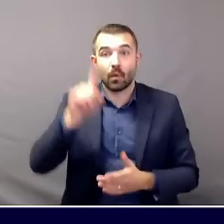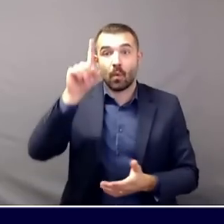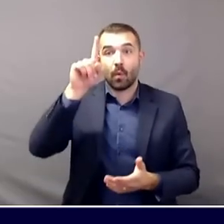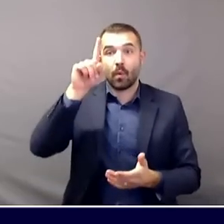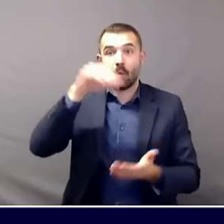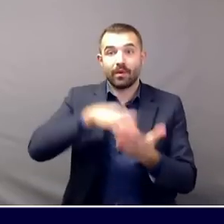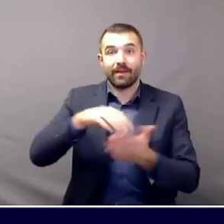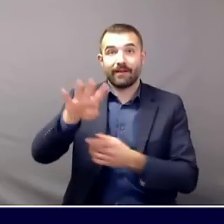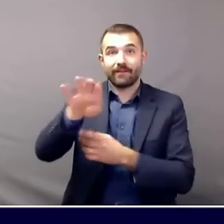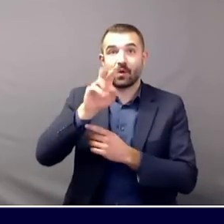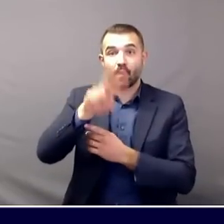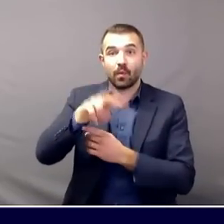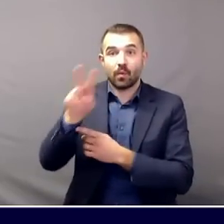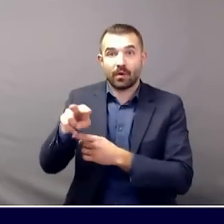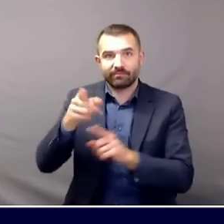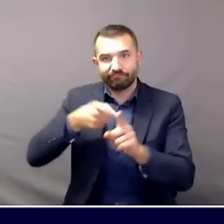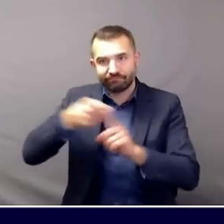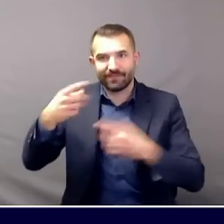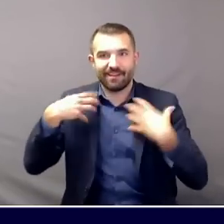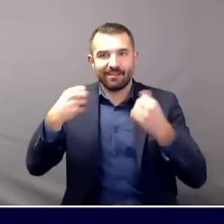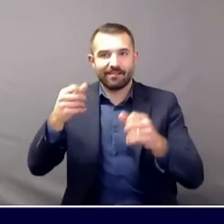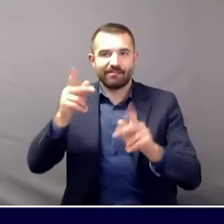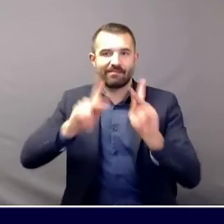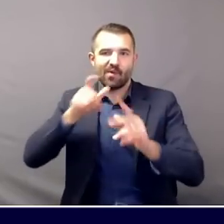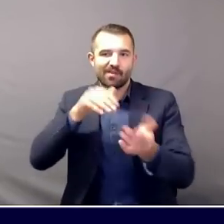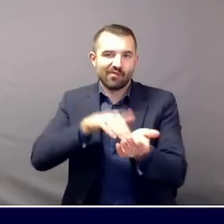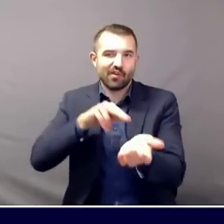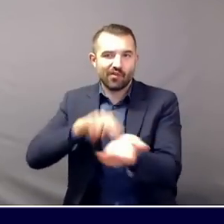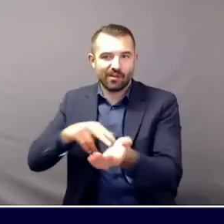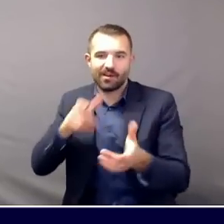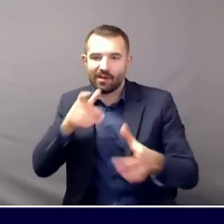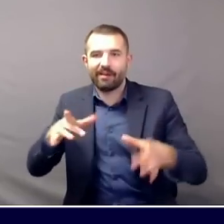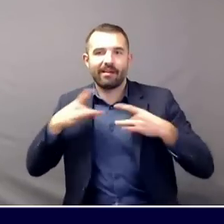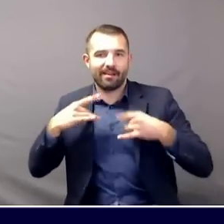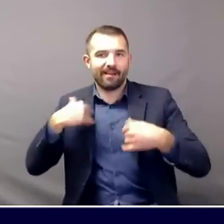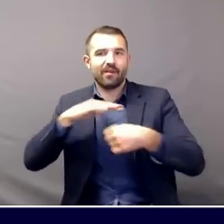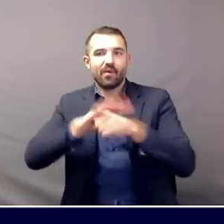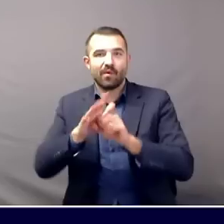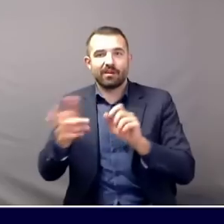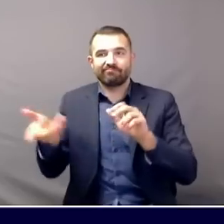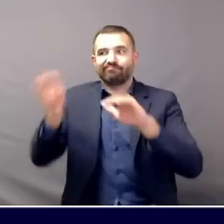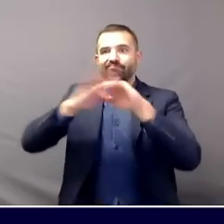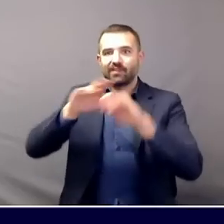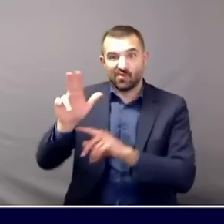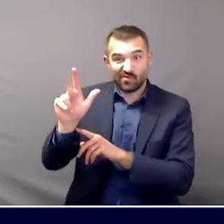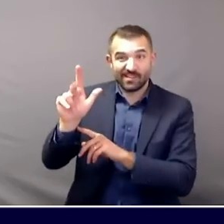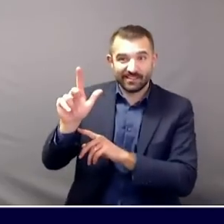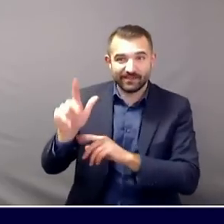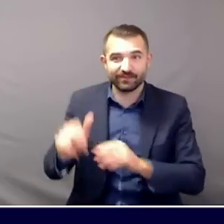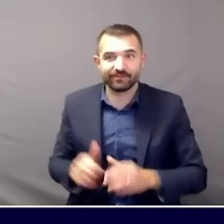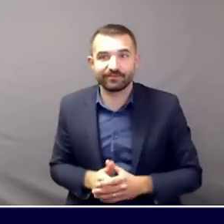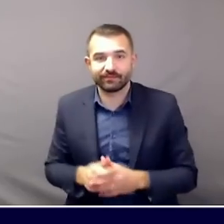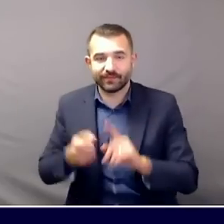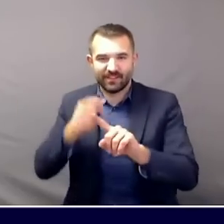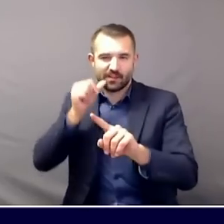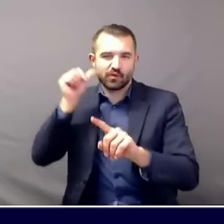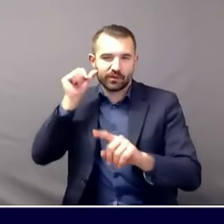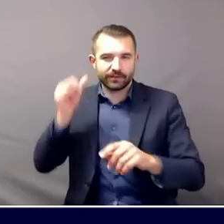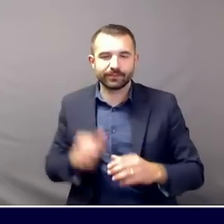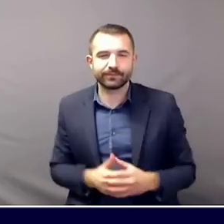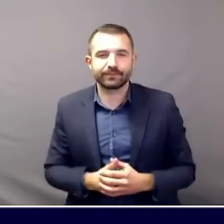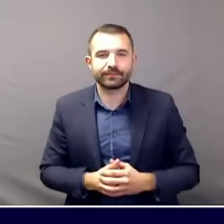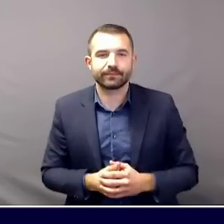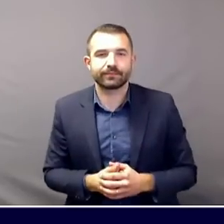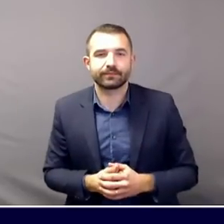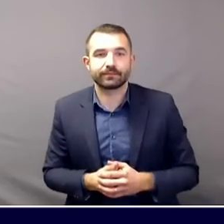1,422 healthcare workers as well, an increase of 23 healthcare workers just since yesterday alone. I would once